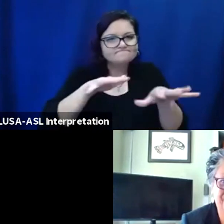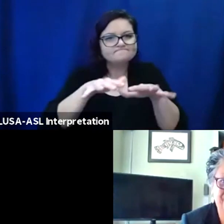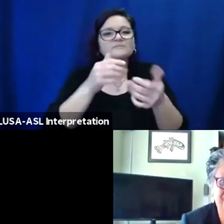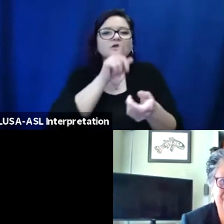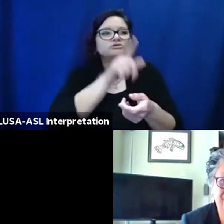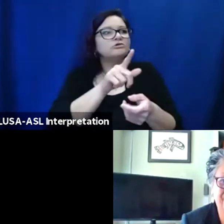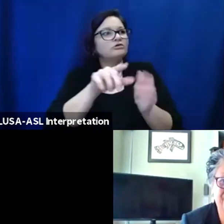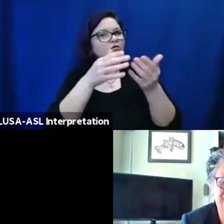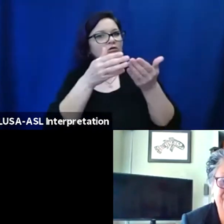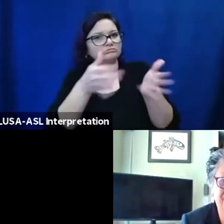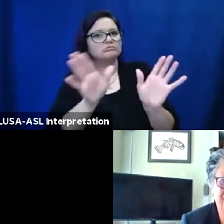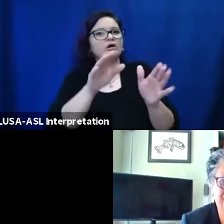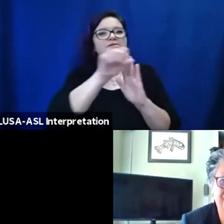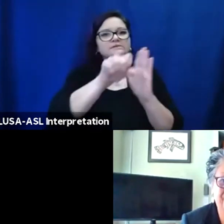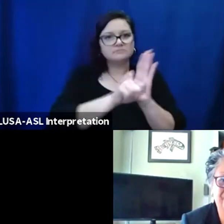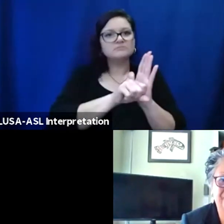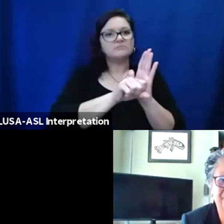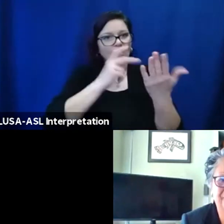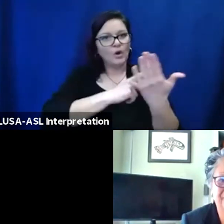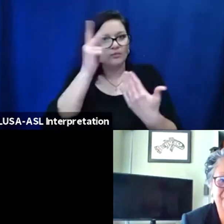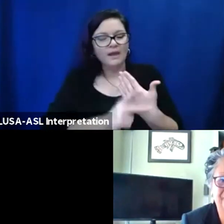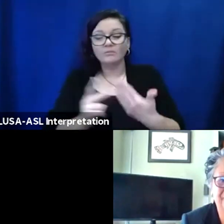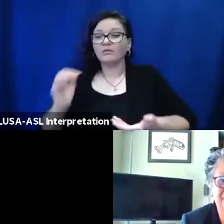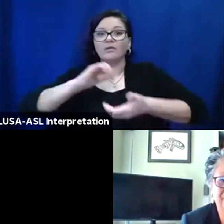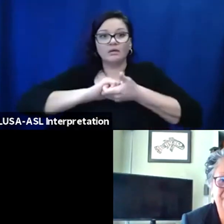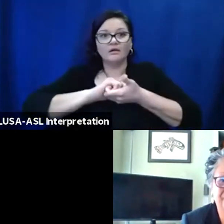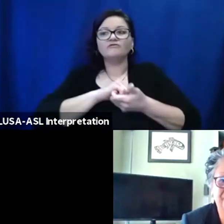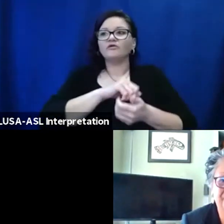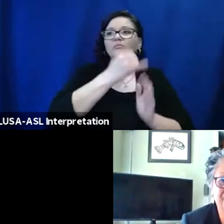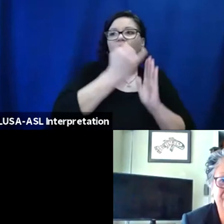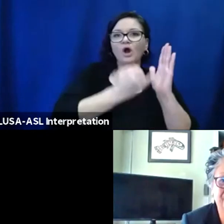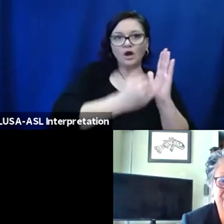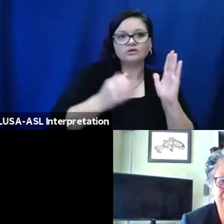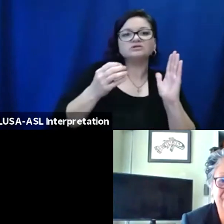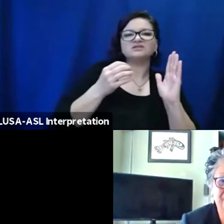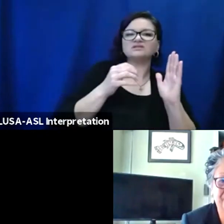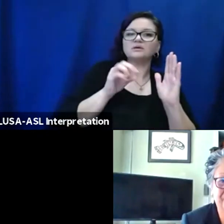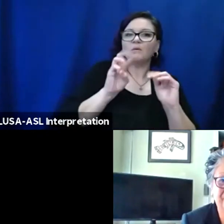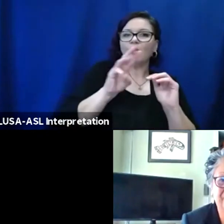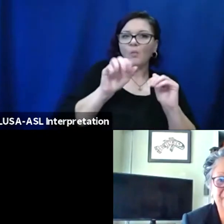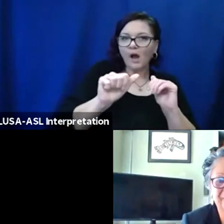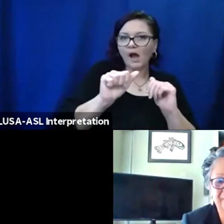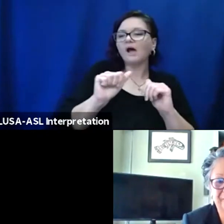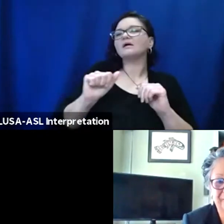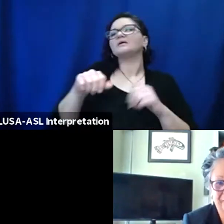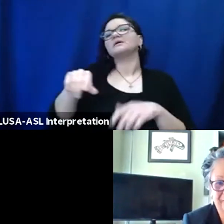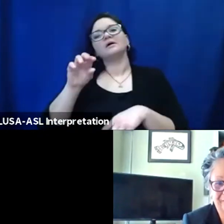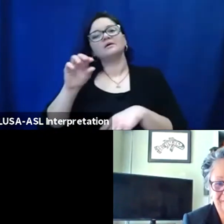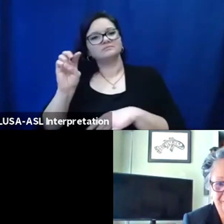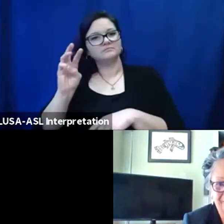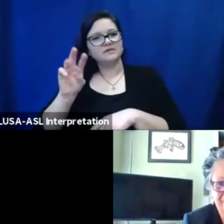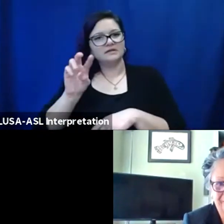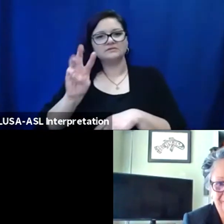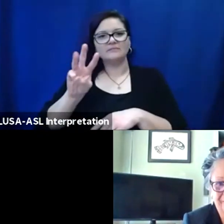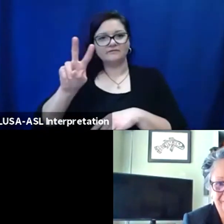statewide program that involves partnerships between ArtsWA, the Washington State Department of Veterans Affairs, WDVA,